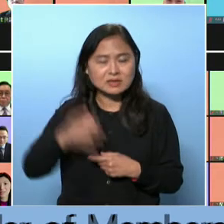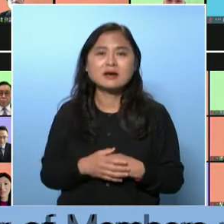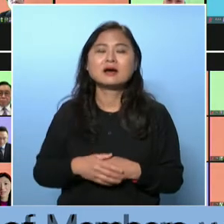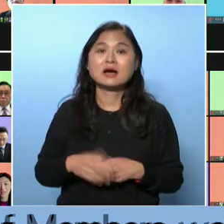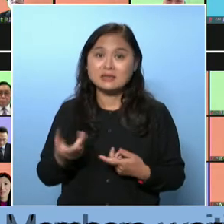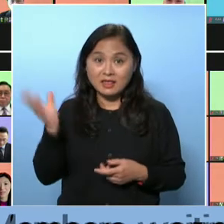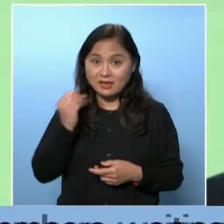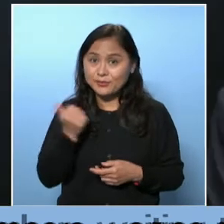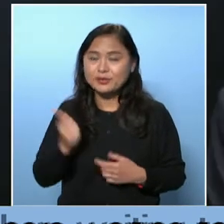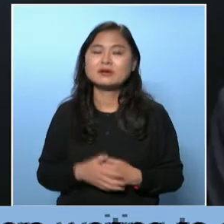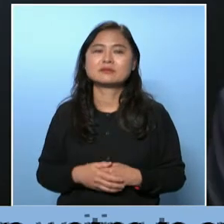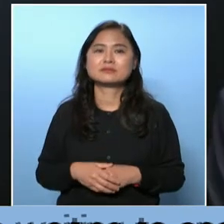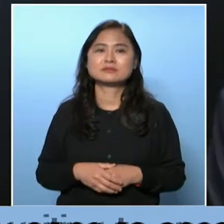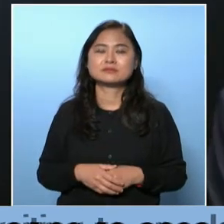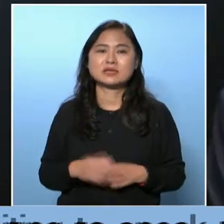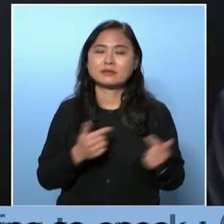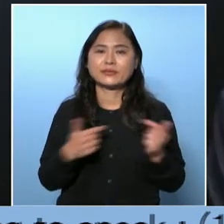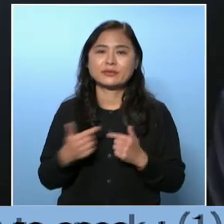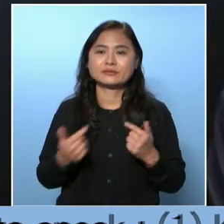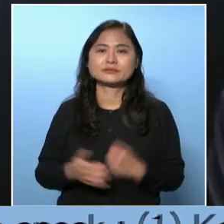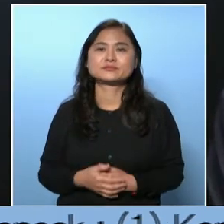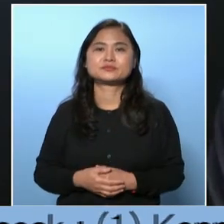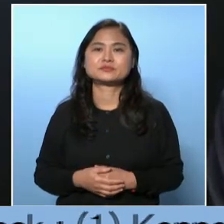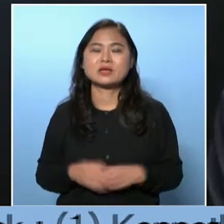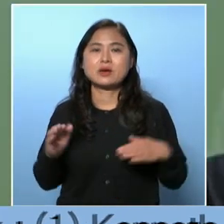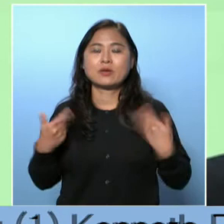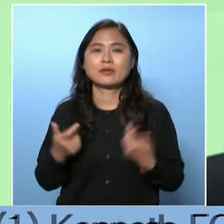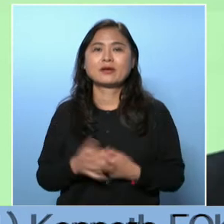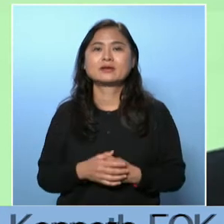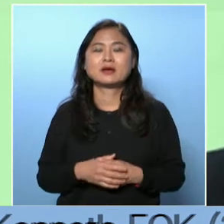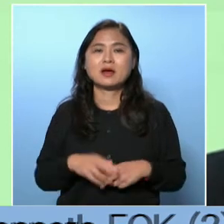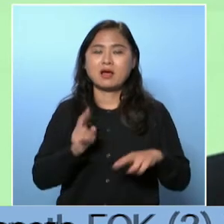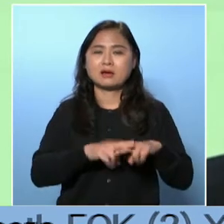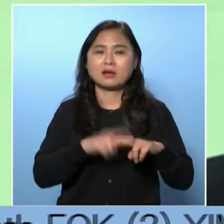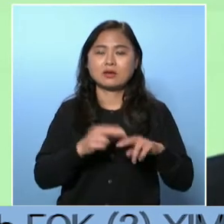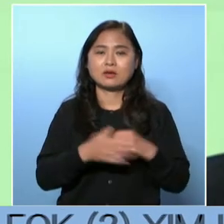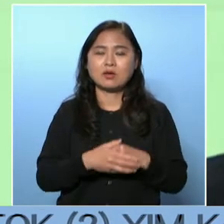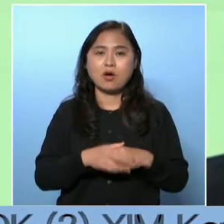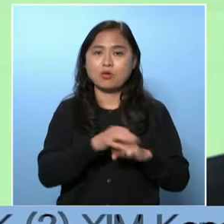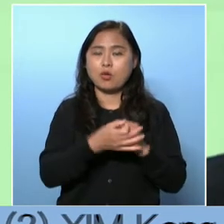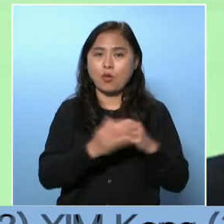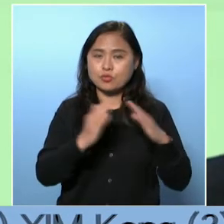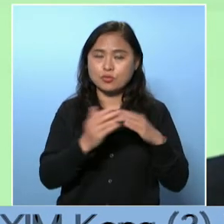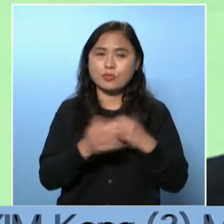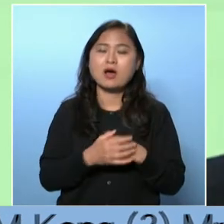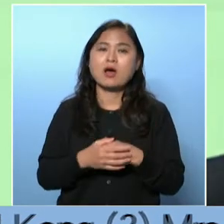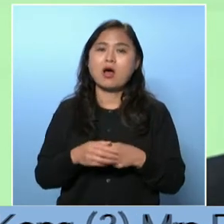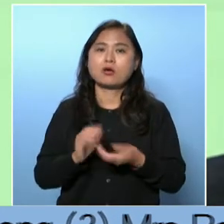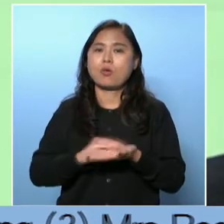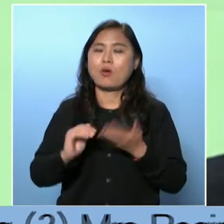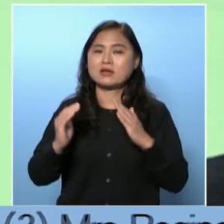Sorry, there's a glitch. Please continue. I'm happy to learn that the central